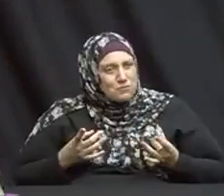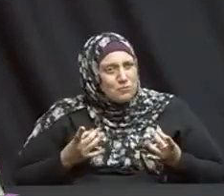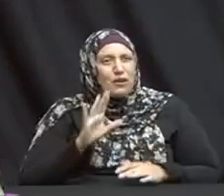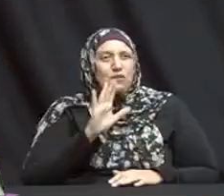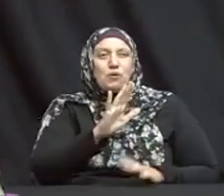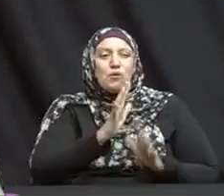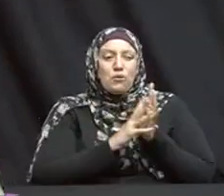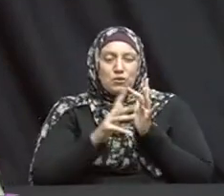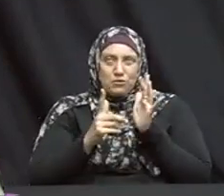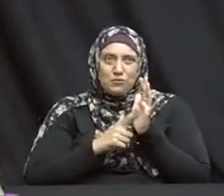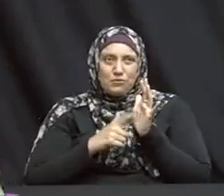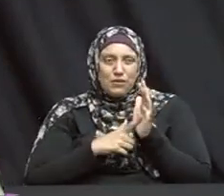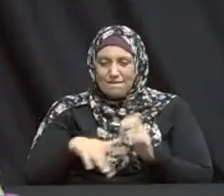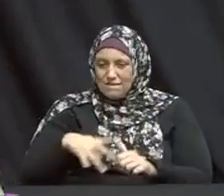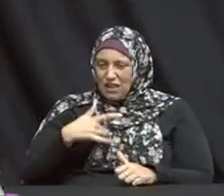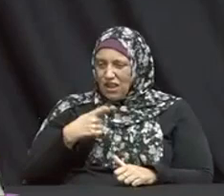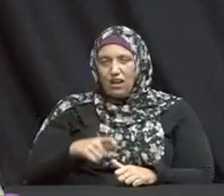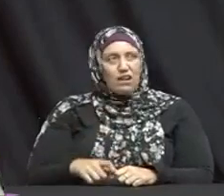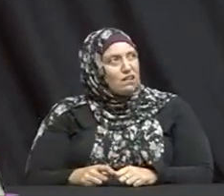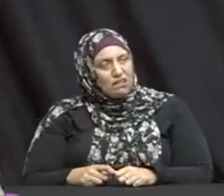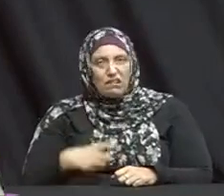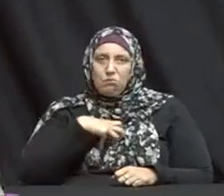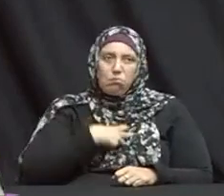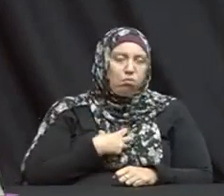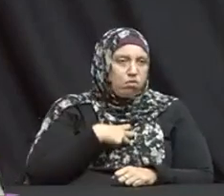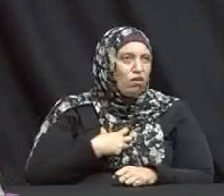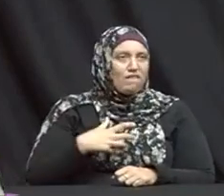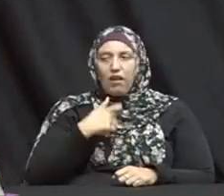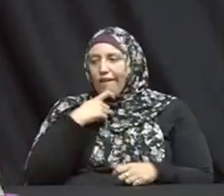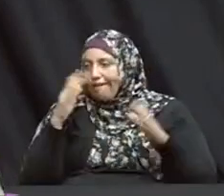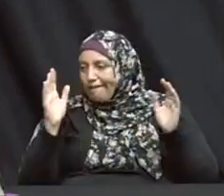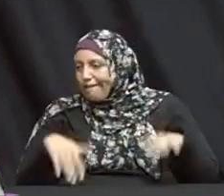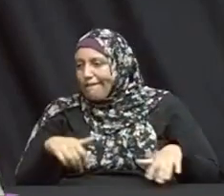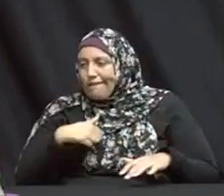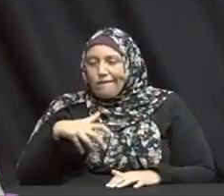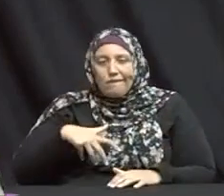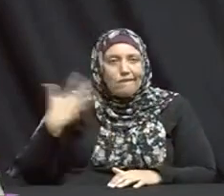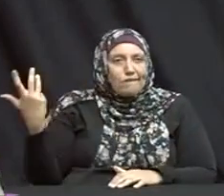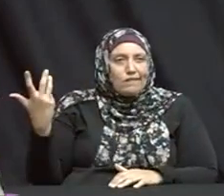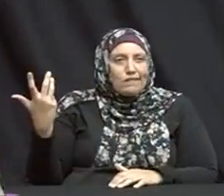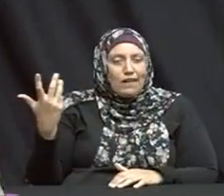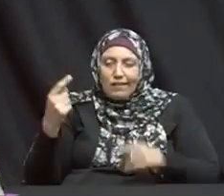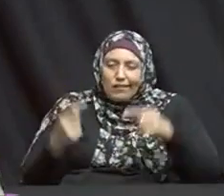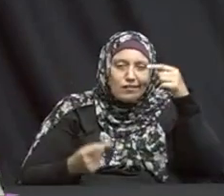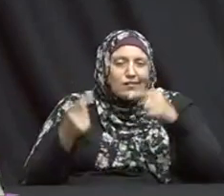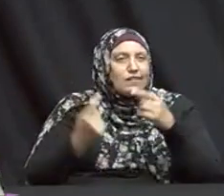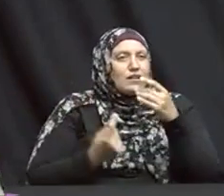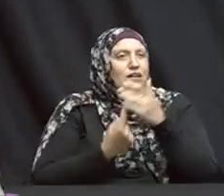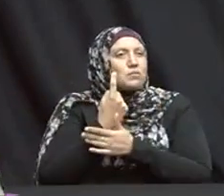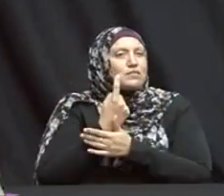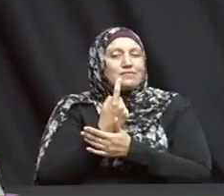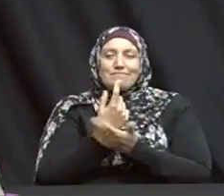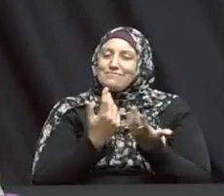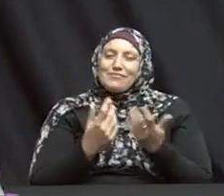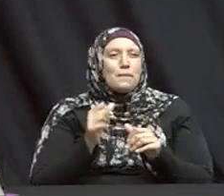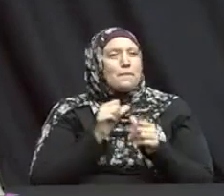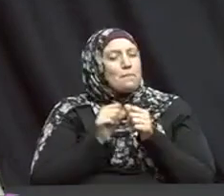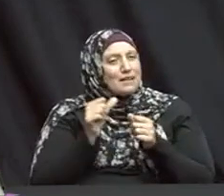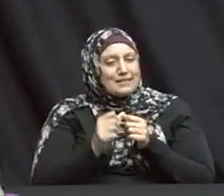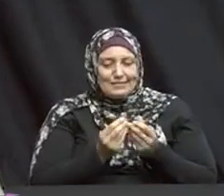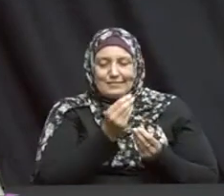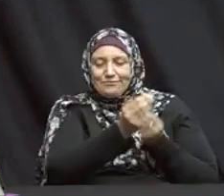of inconveniences, can save a lot of, I don't know, often disputes among the beneficiaries, the family